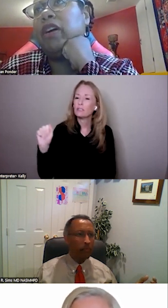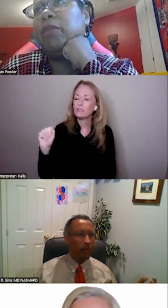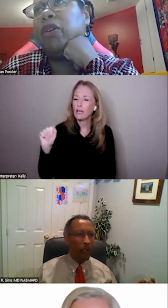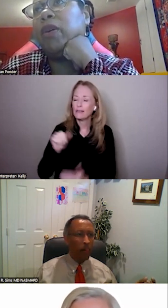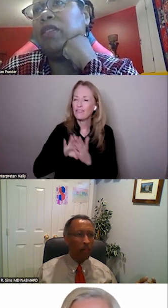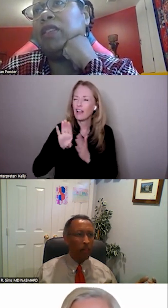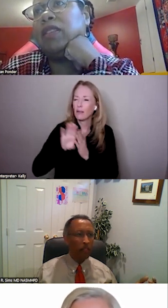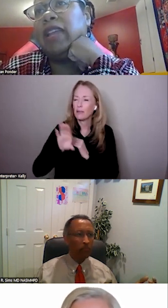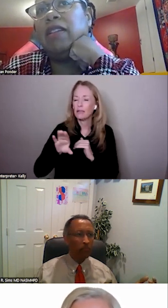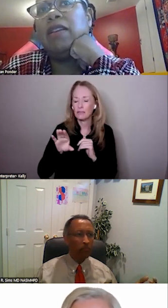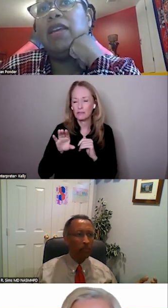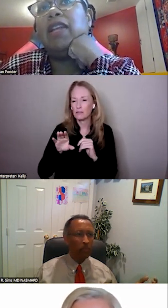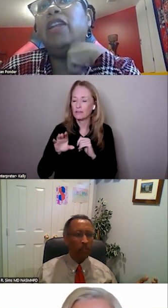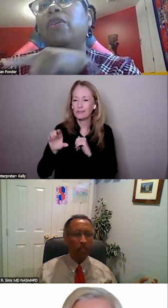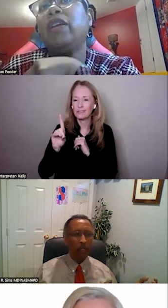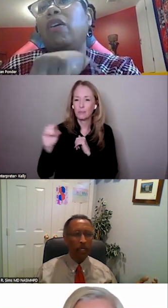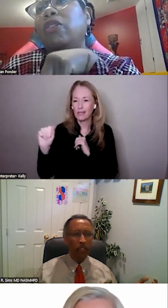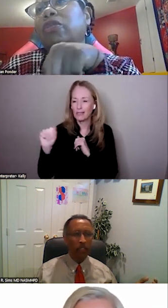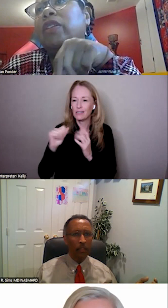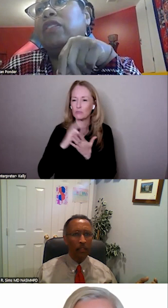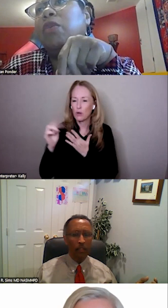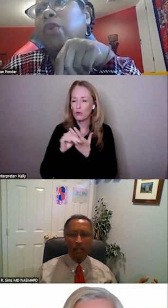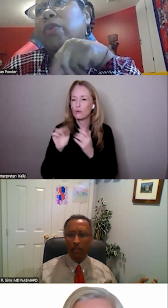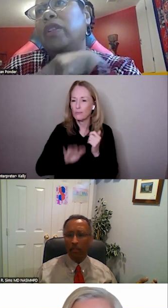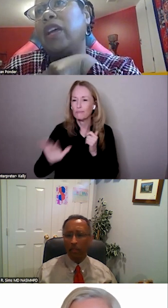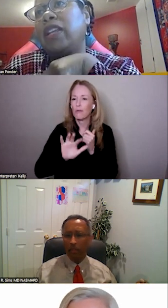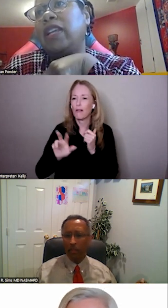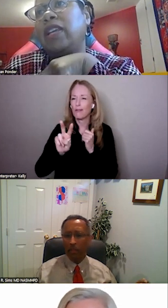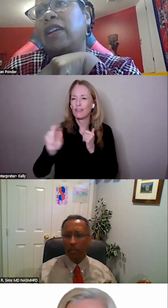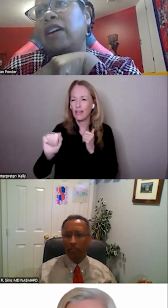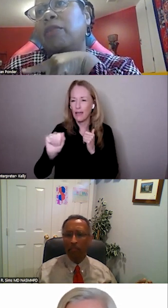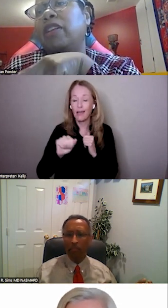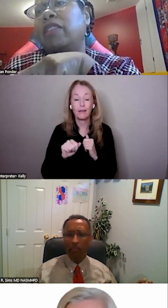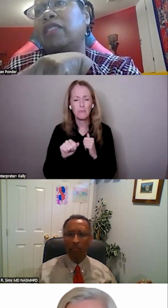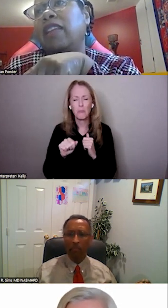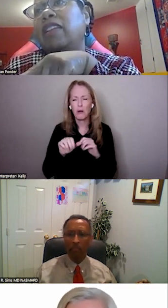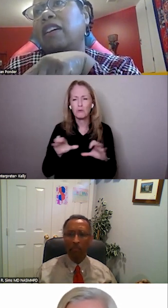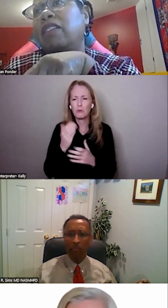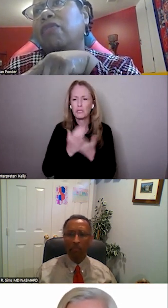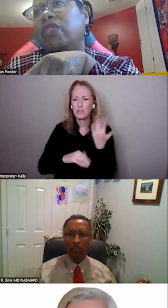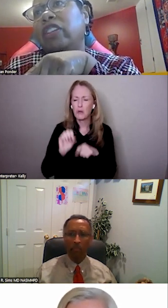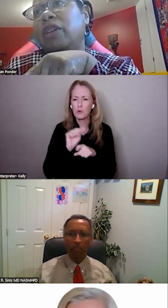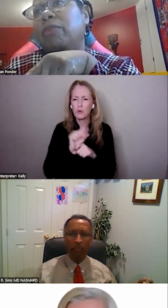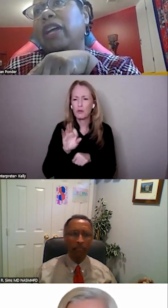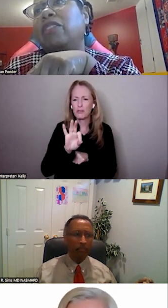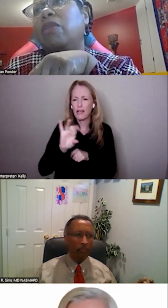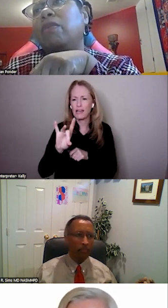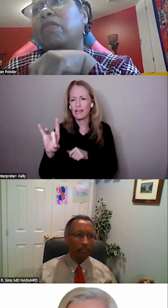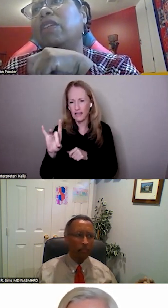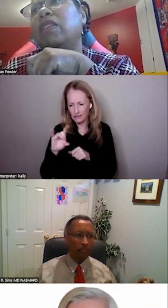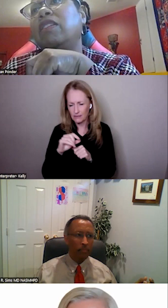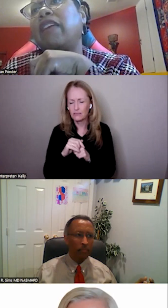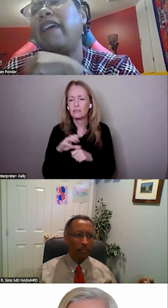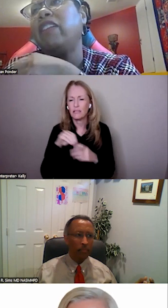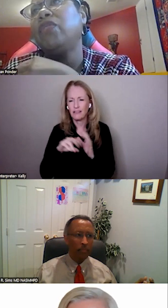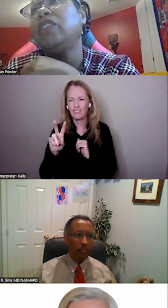program across the state. And I know they are doing some work with 988 in the state of Virginia, but I don't